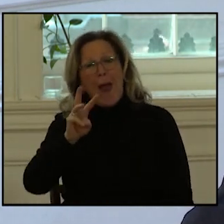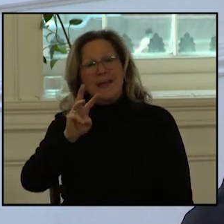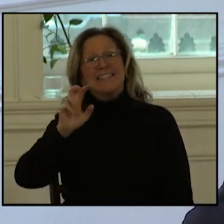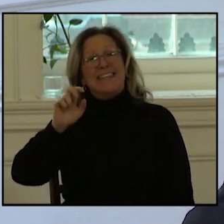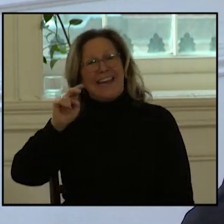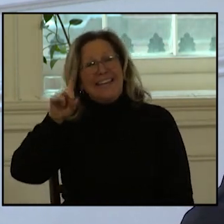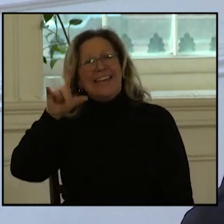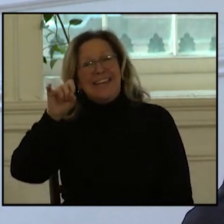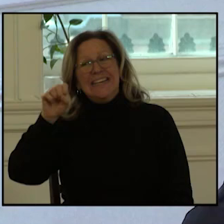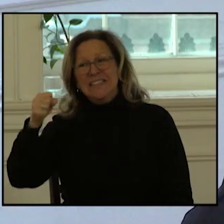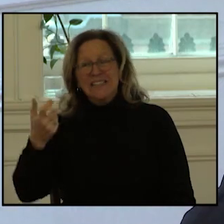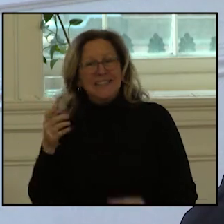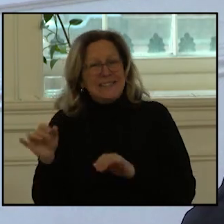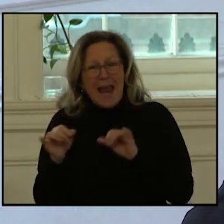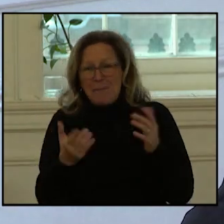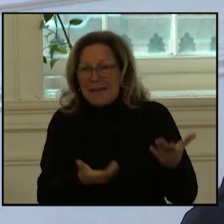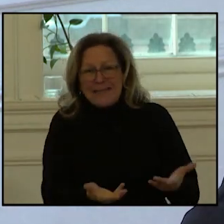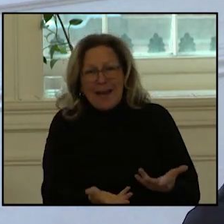here.